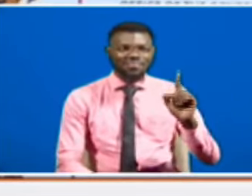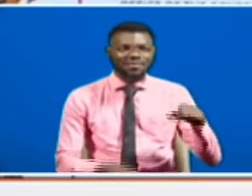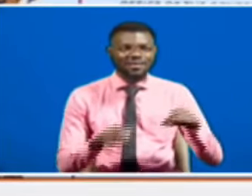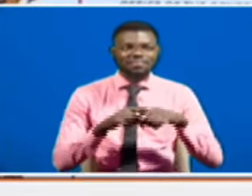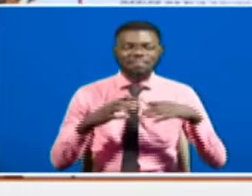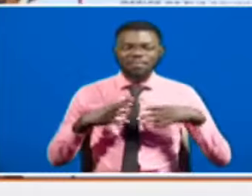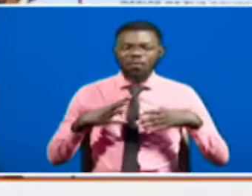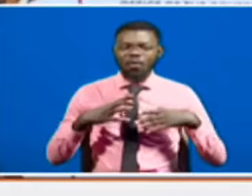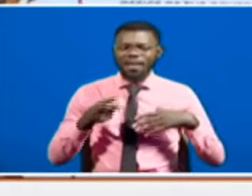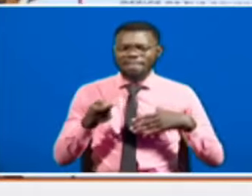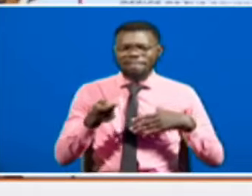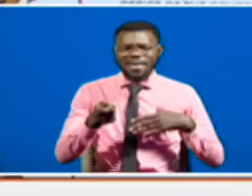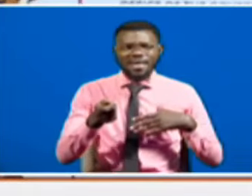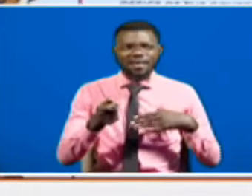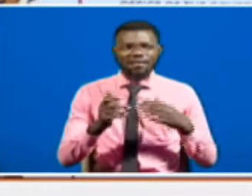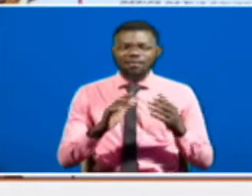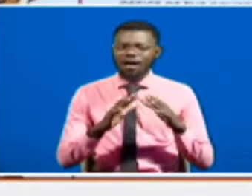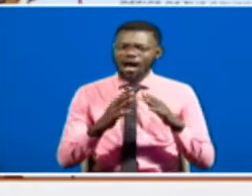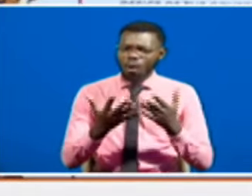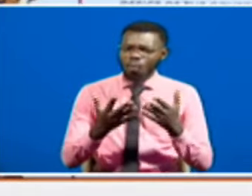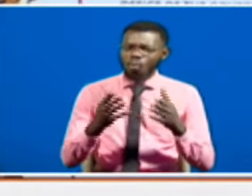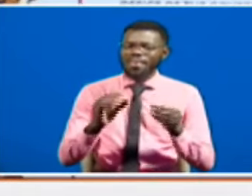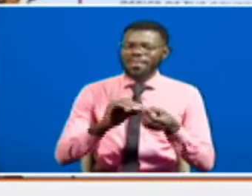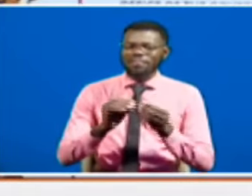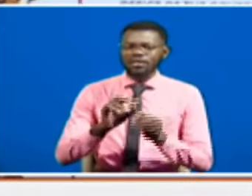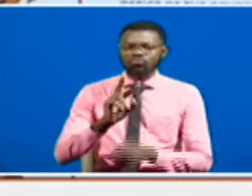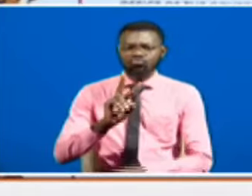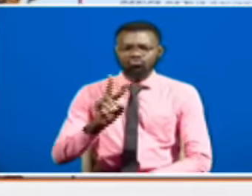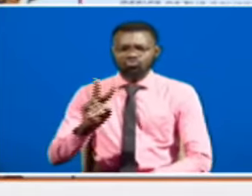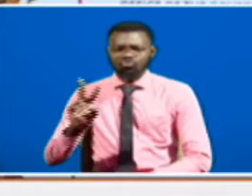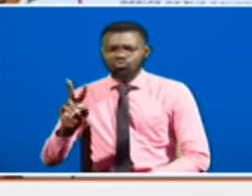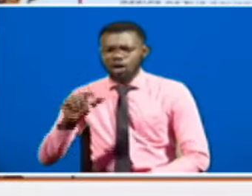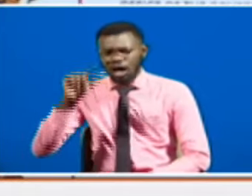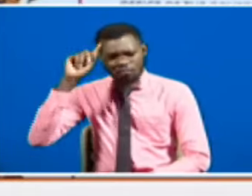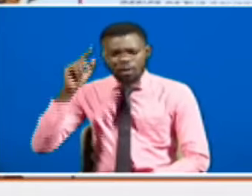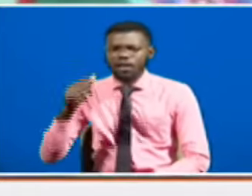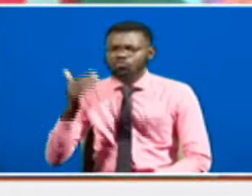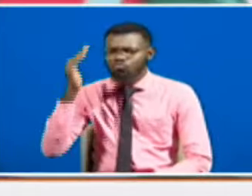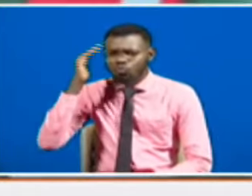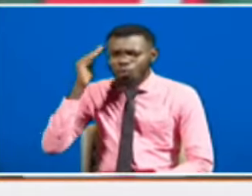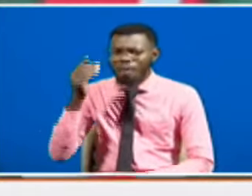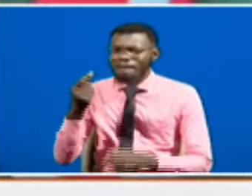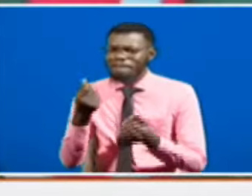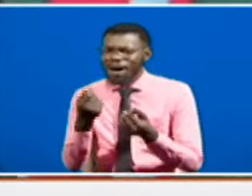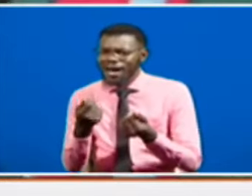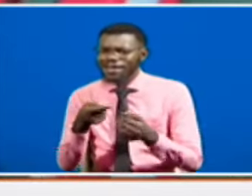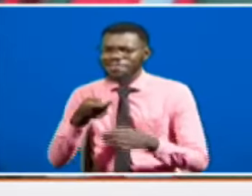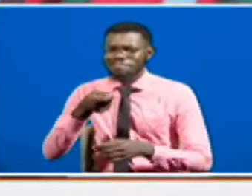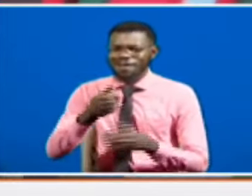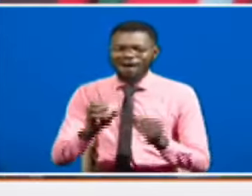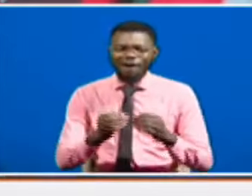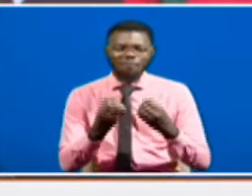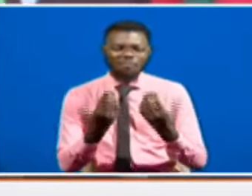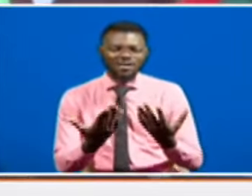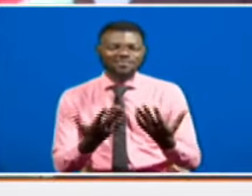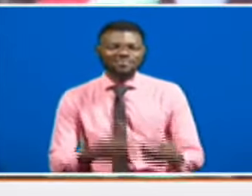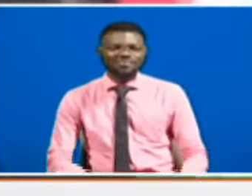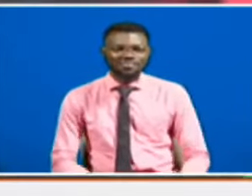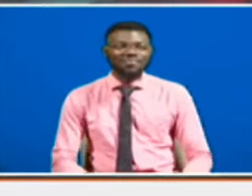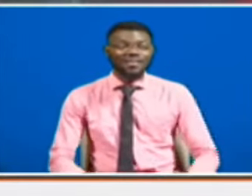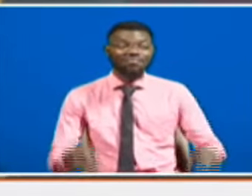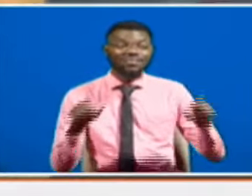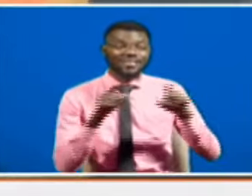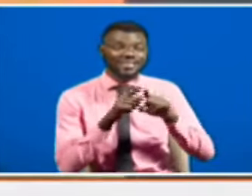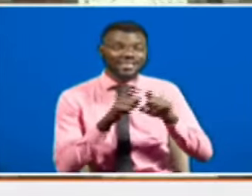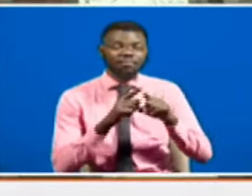walipe kupitia mfumo wa 2-2-2. Serikali itajua ni pesa ngapi zinaingia kila siku. This is the same fate that is still haunting